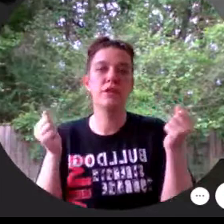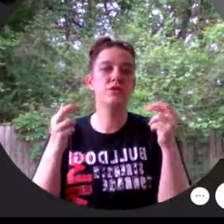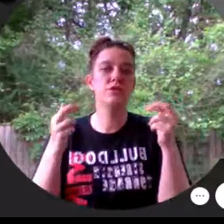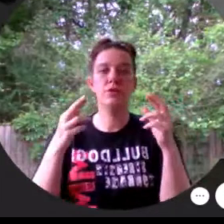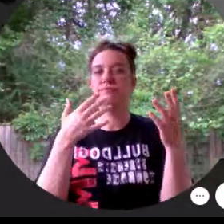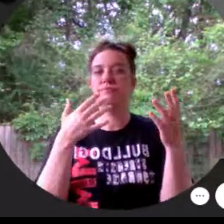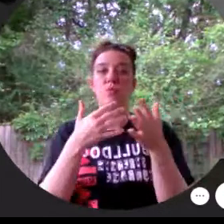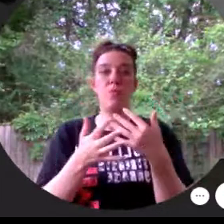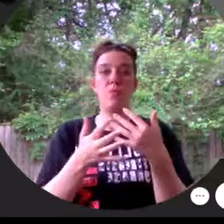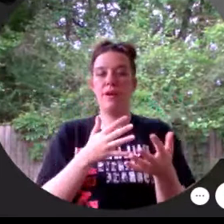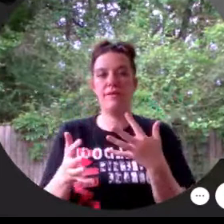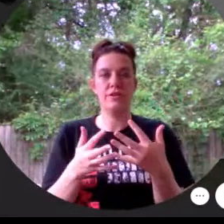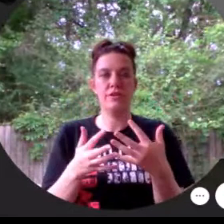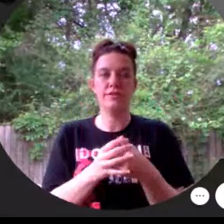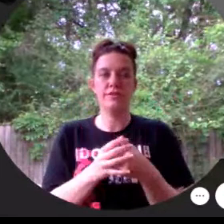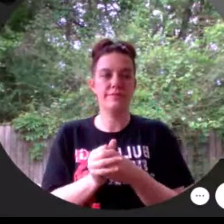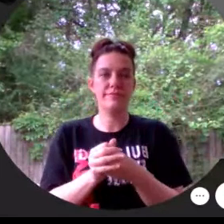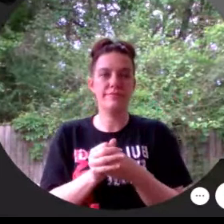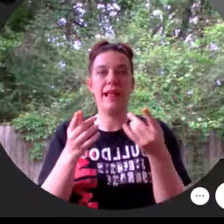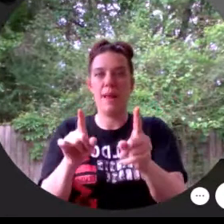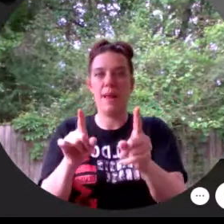him last year.